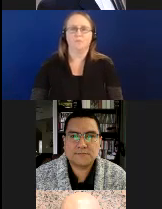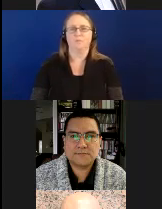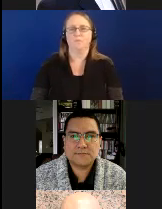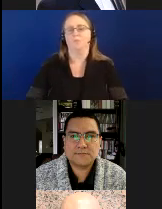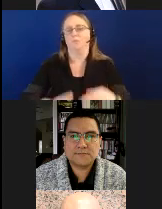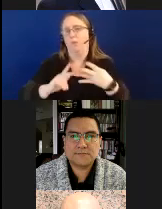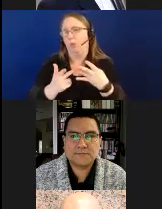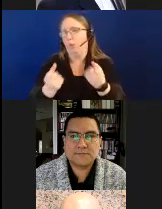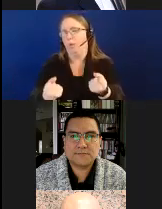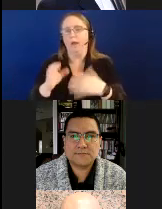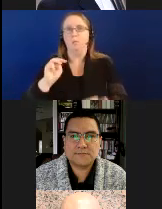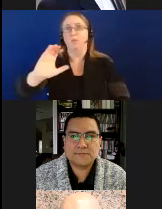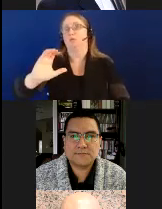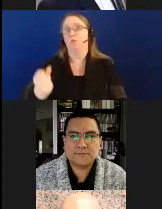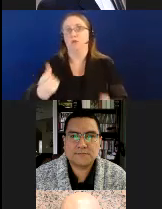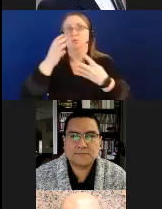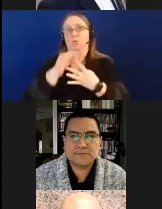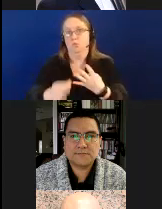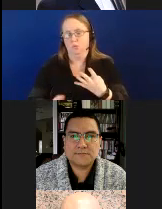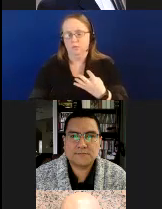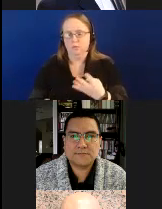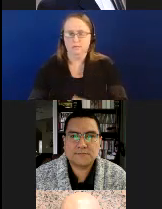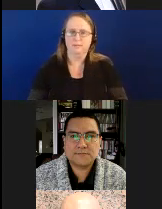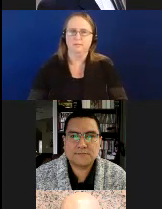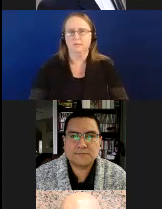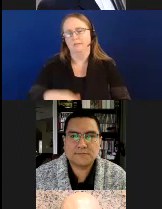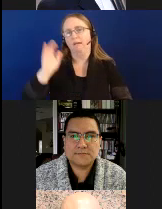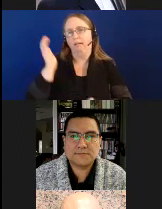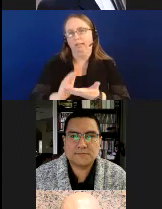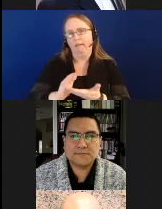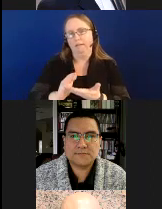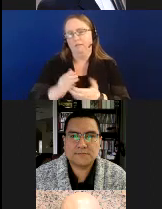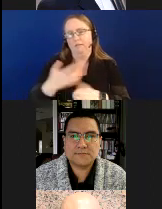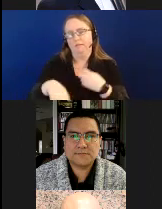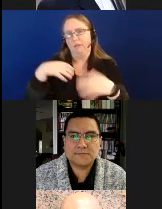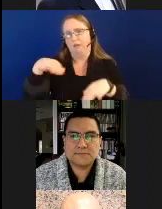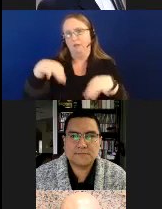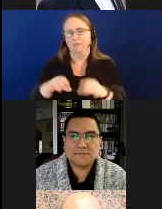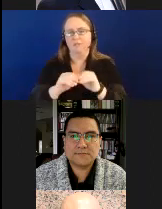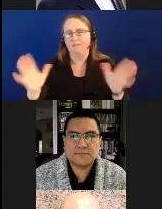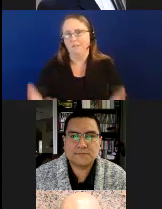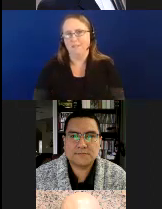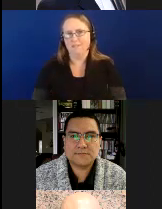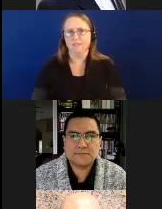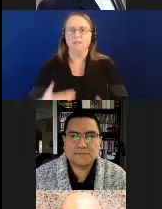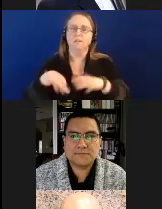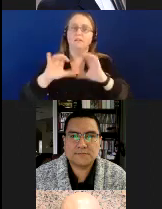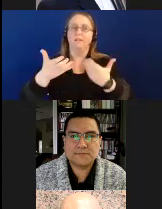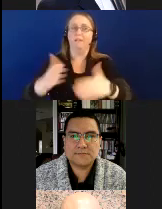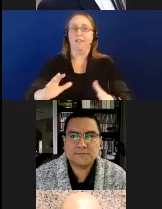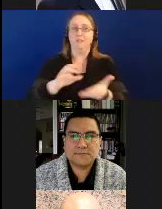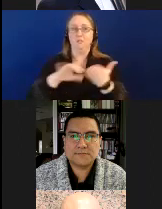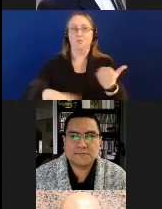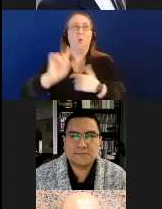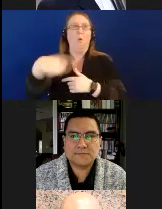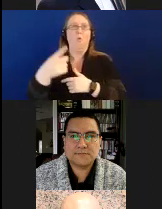multiple choice, I think this one is less difficult to explain because it's very obvious. When you walk into a classroom, kids are not just doing